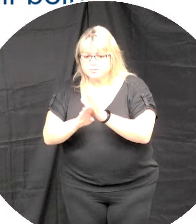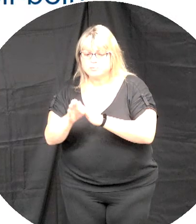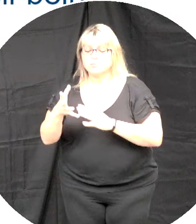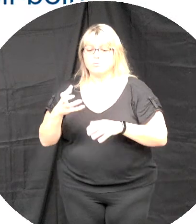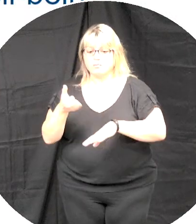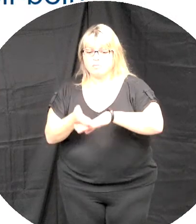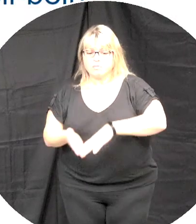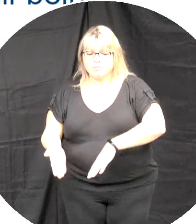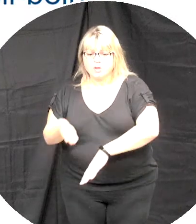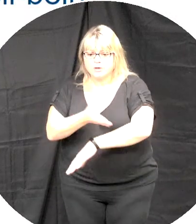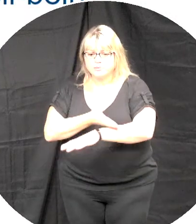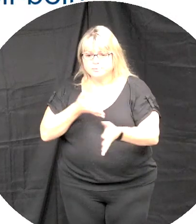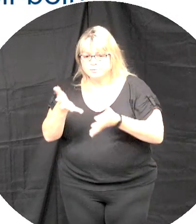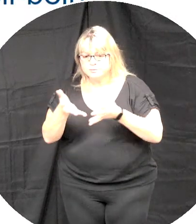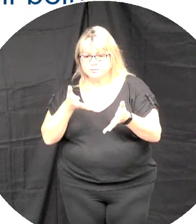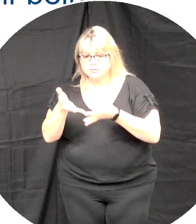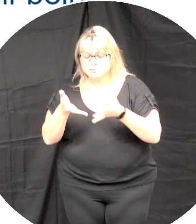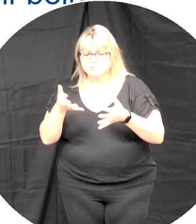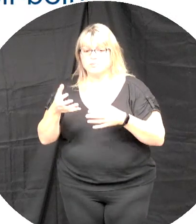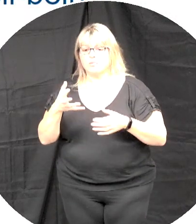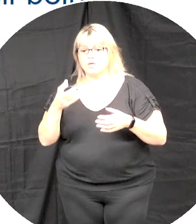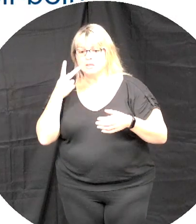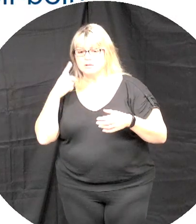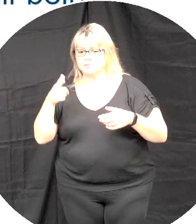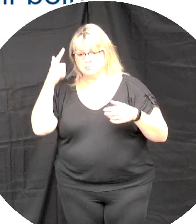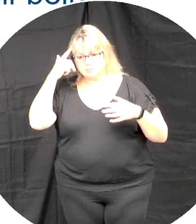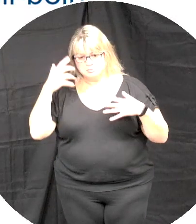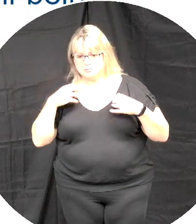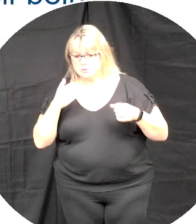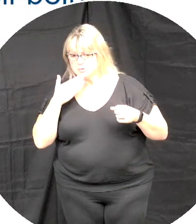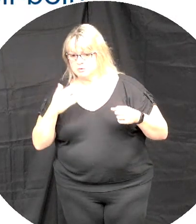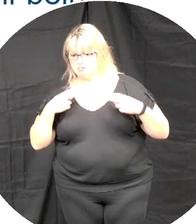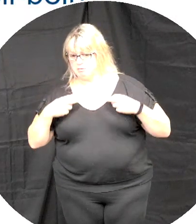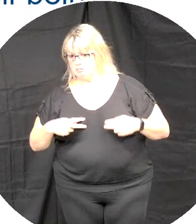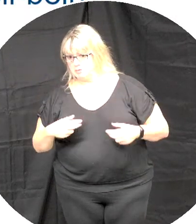engagement and success, well-being, and health.